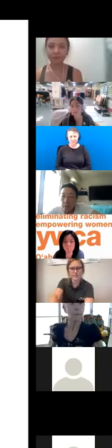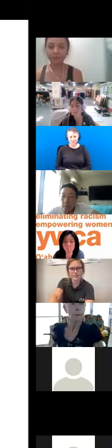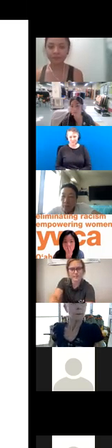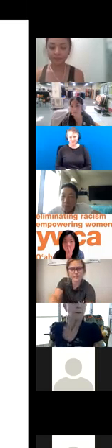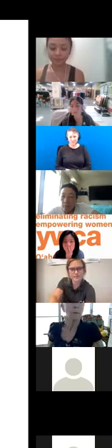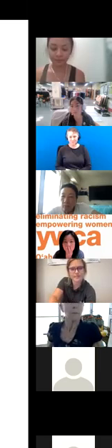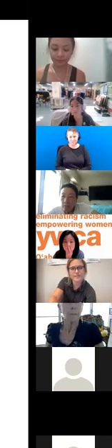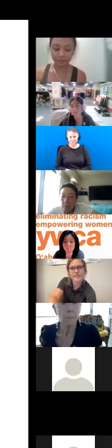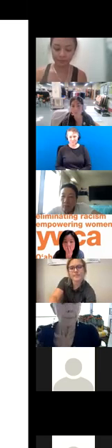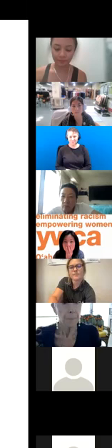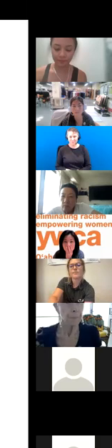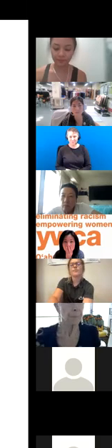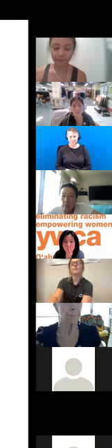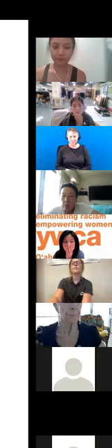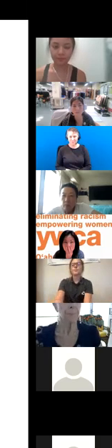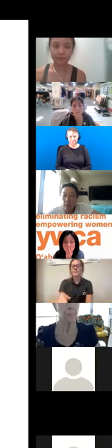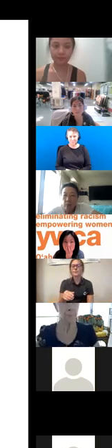it.